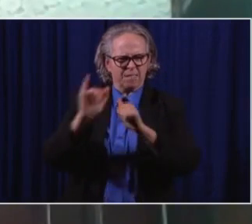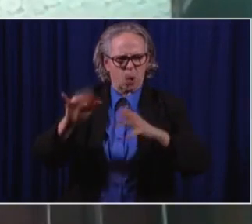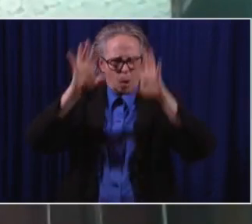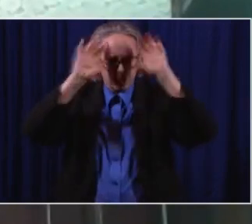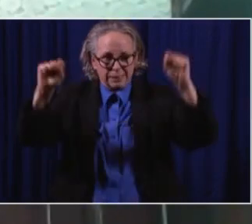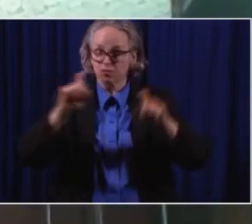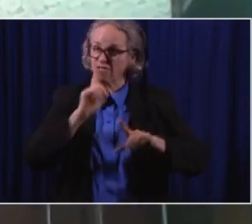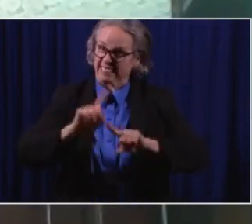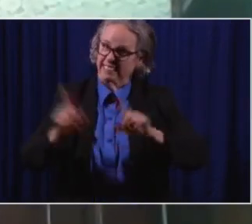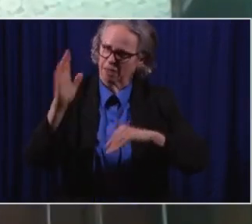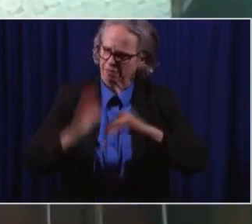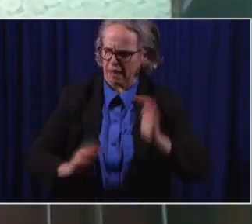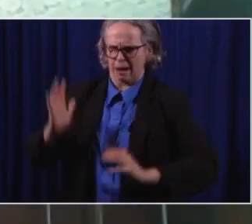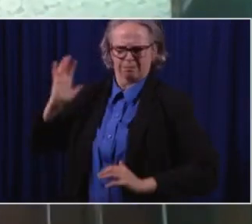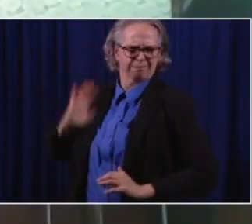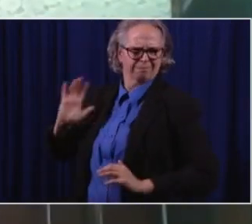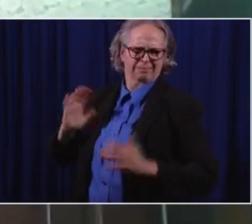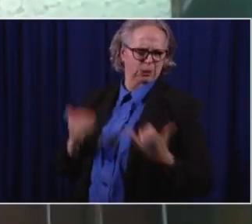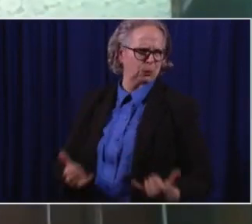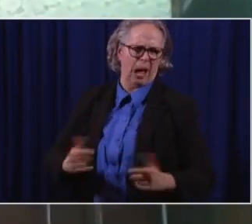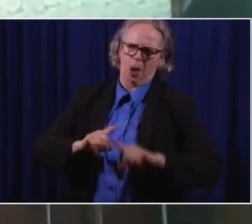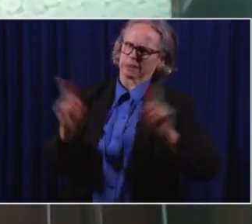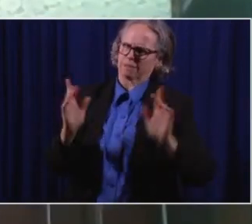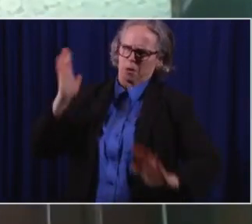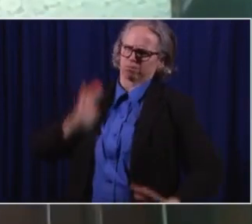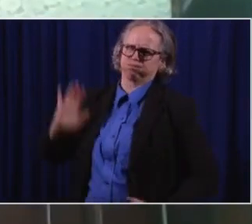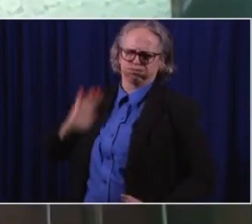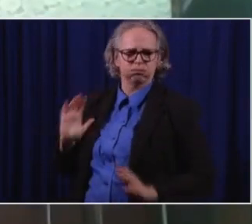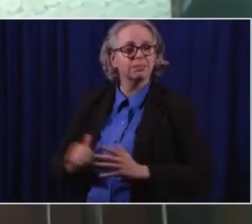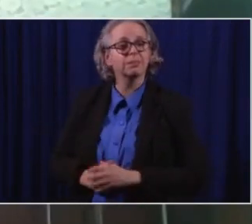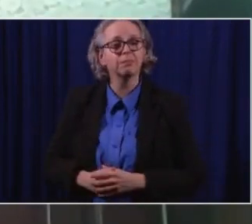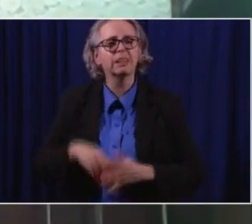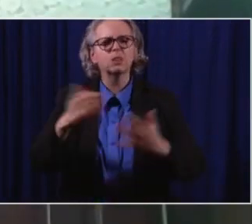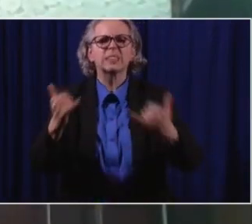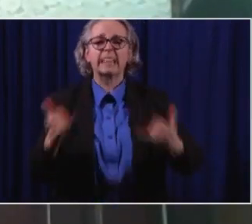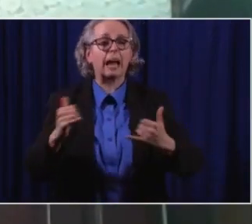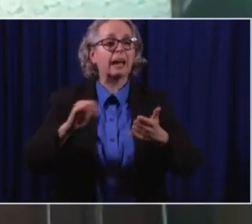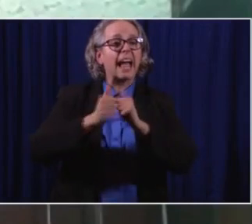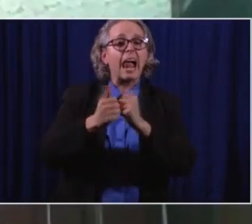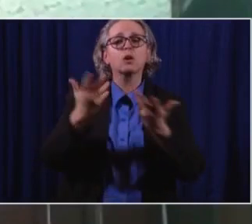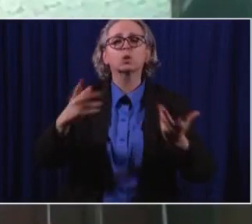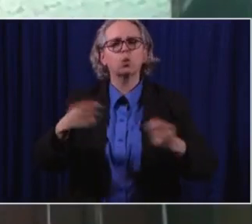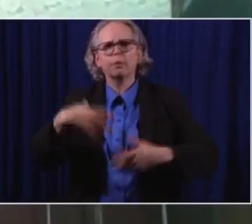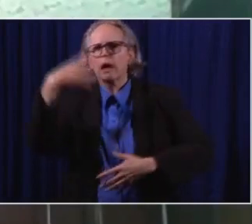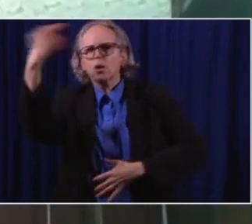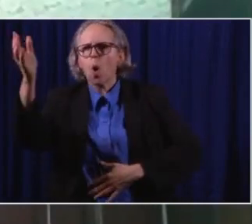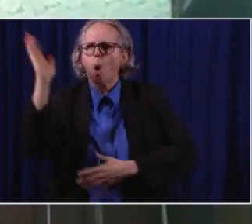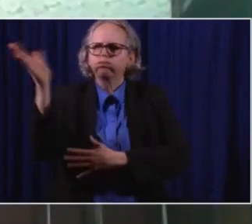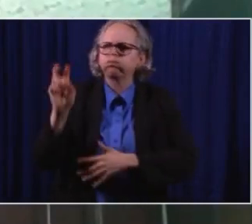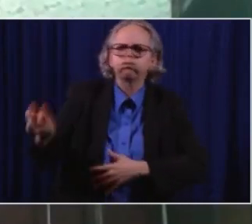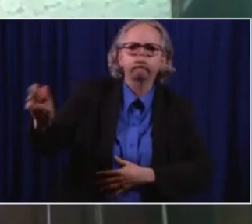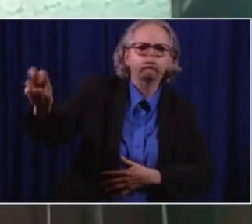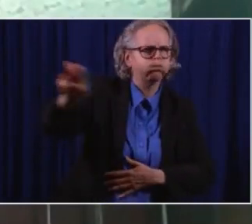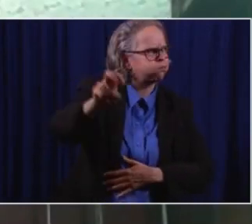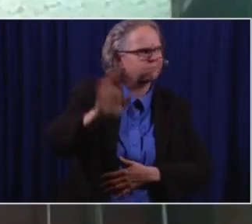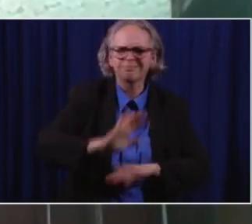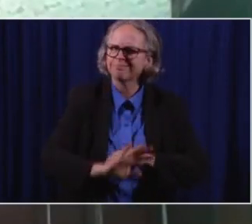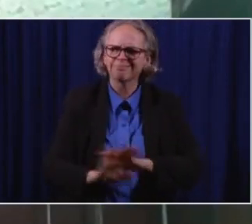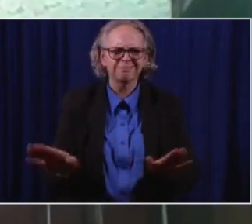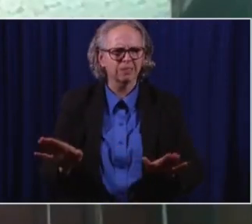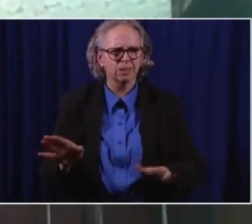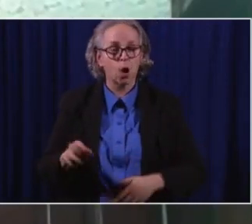today. When the candidate goes out and gives speeches everywhere, most of the time Harding is going to stay here,